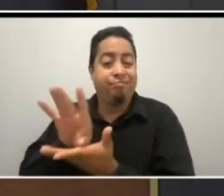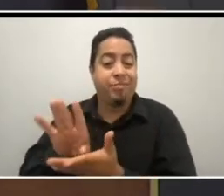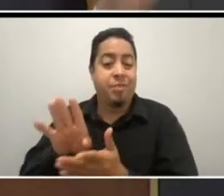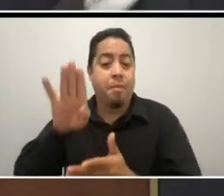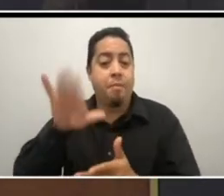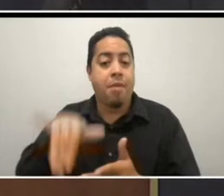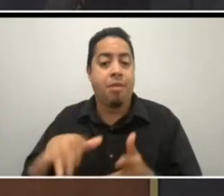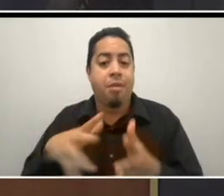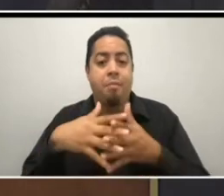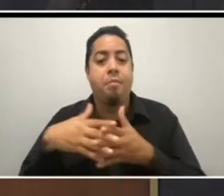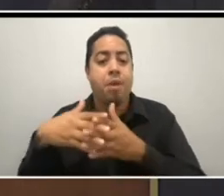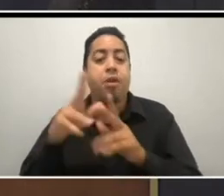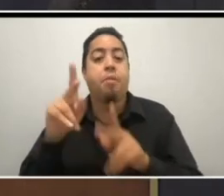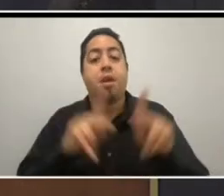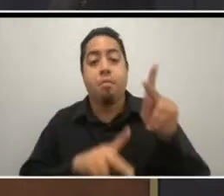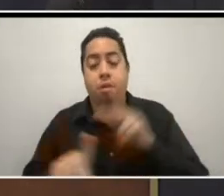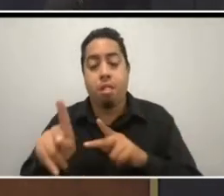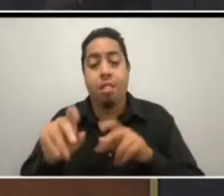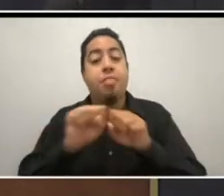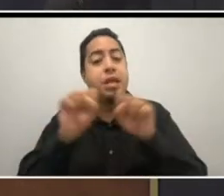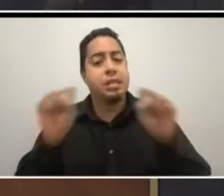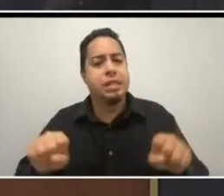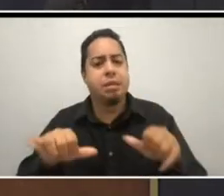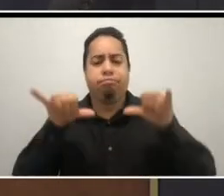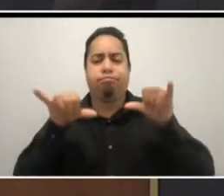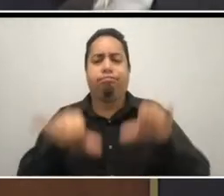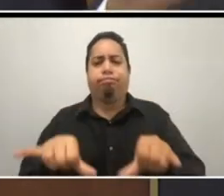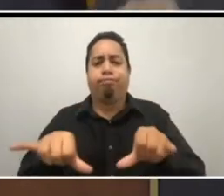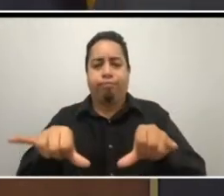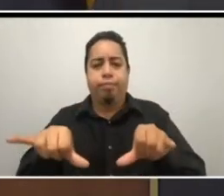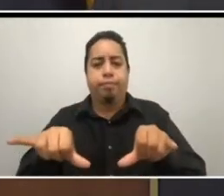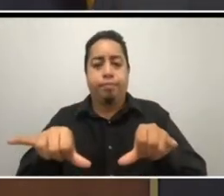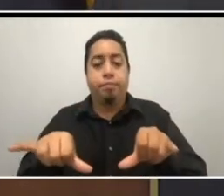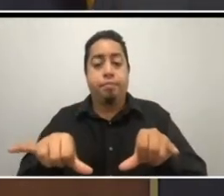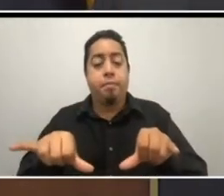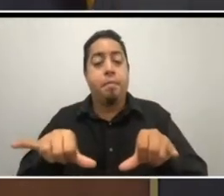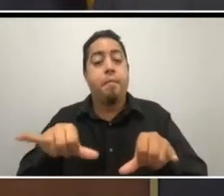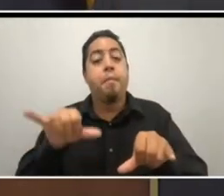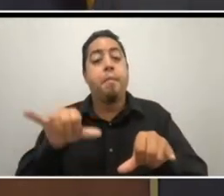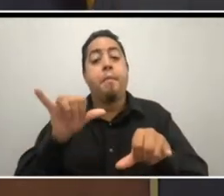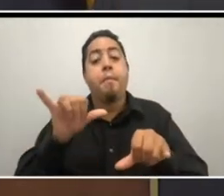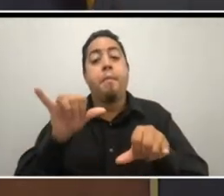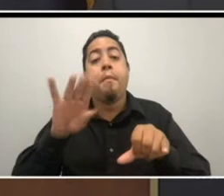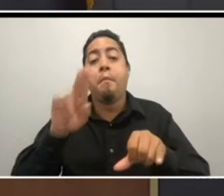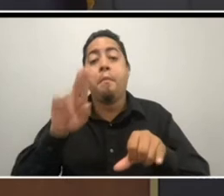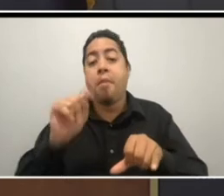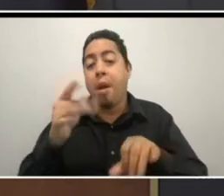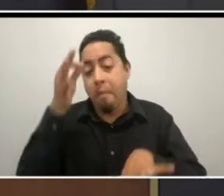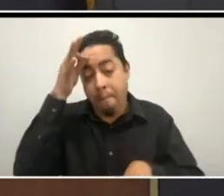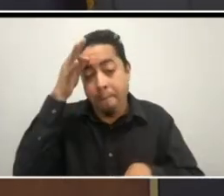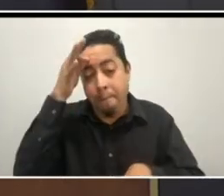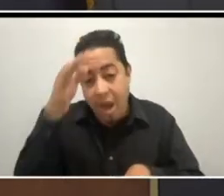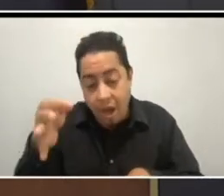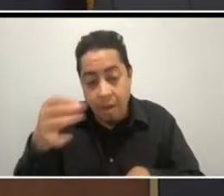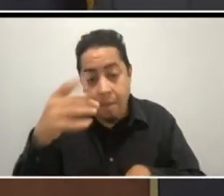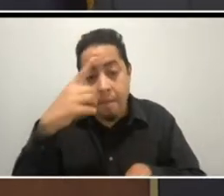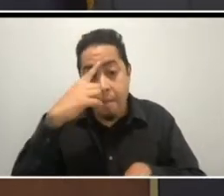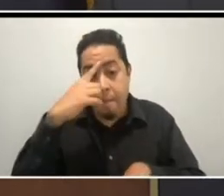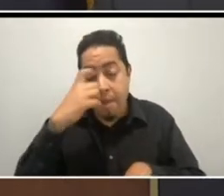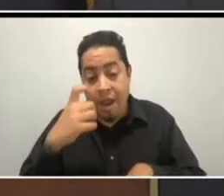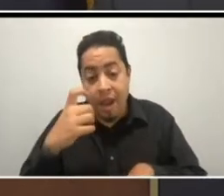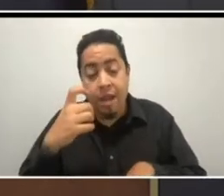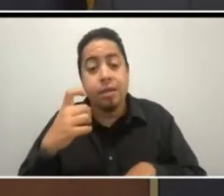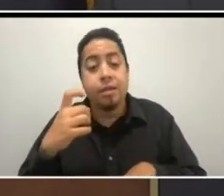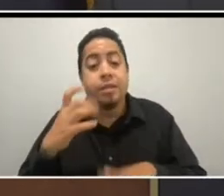held, but barely. And the system held because people of courage, Republicans and Democrats, like the witnesses you